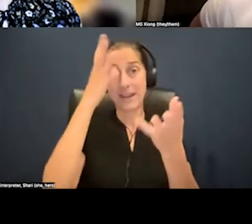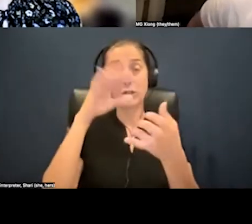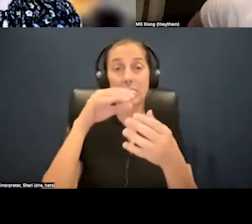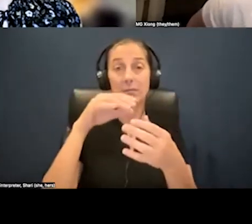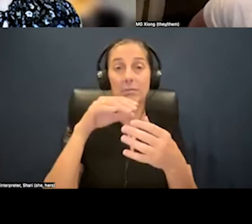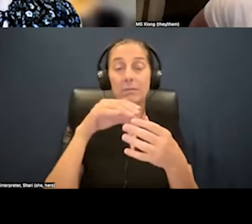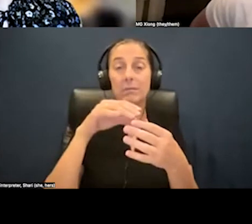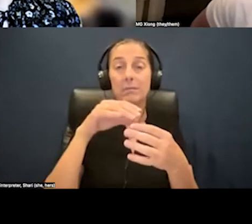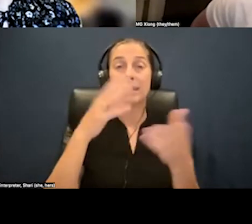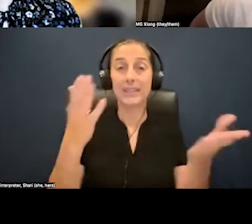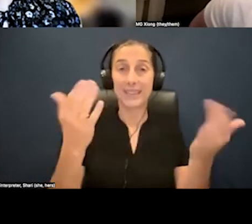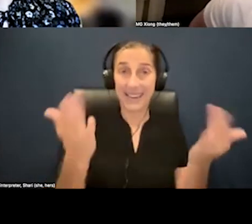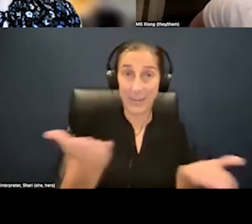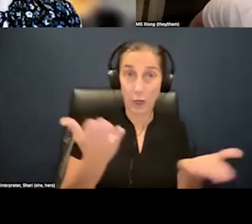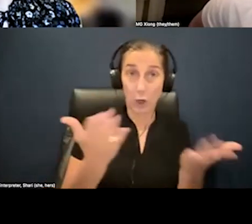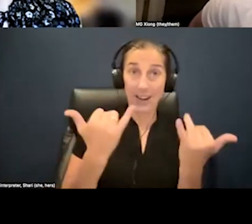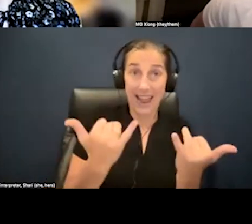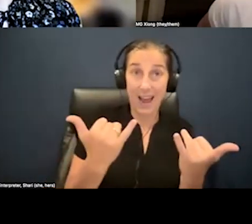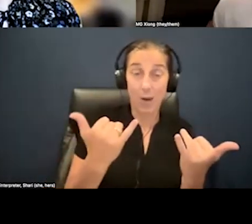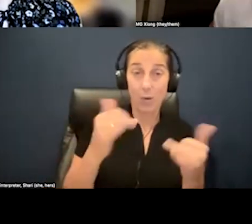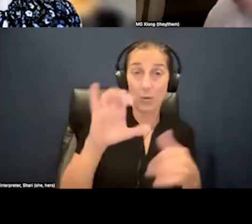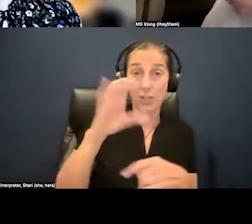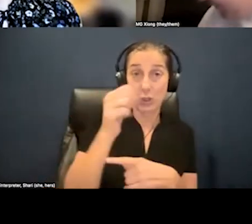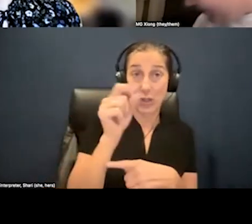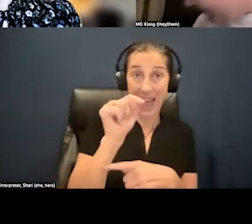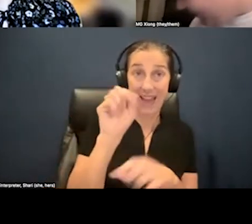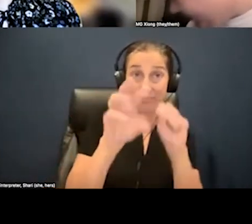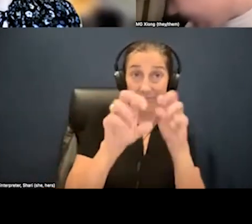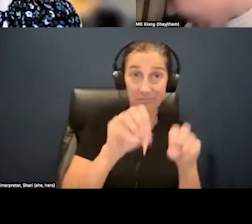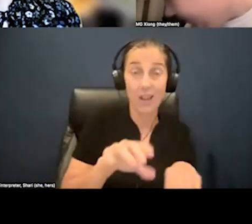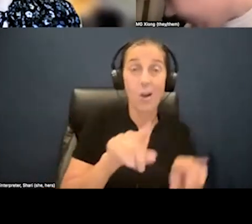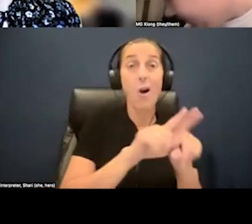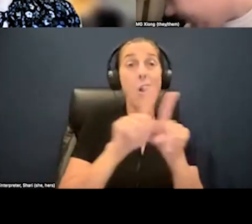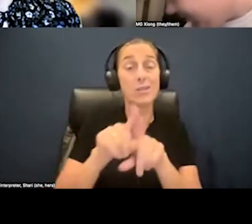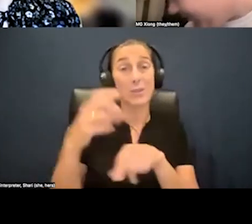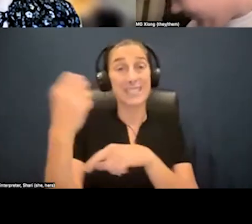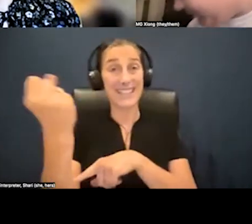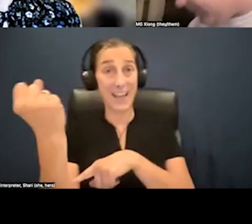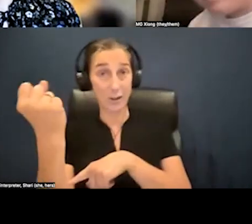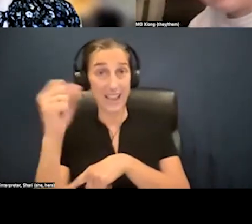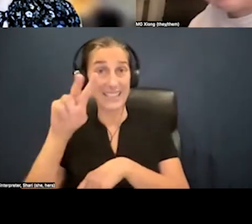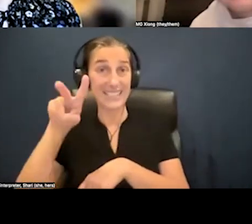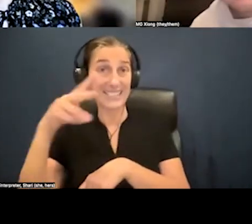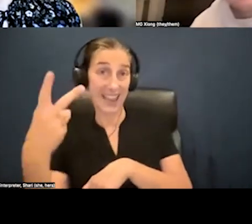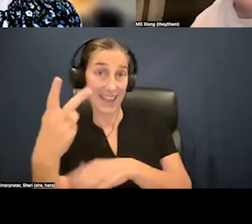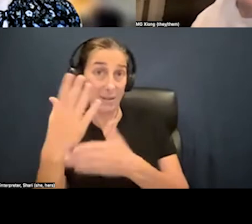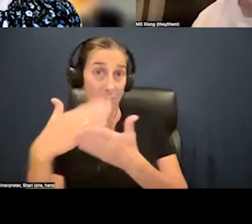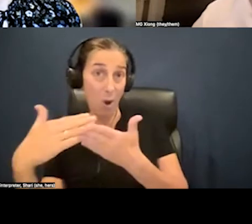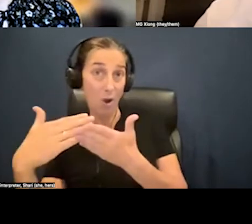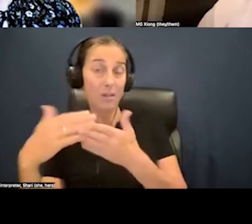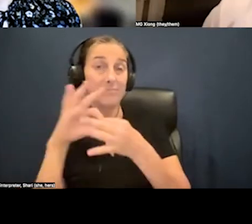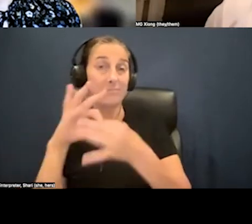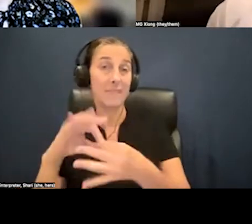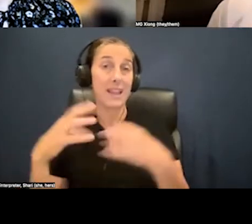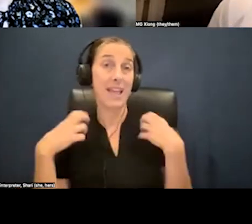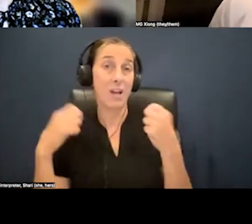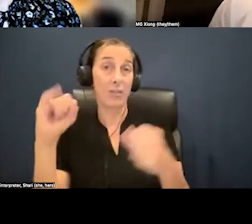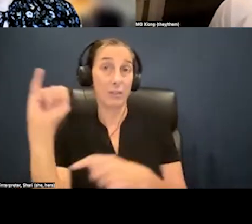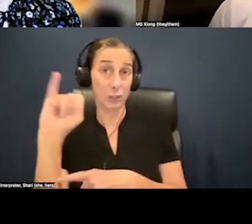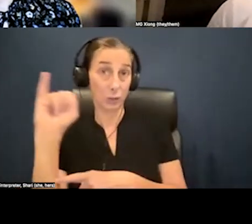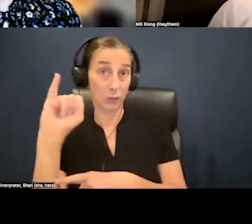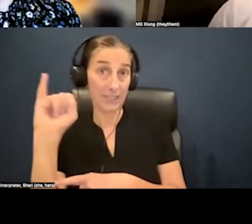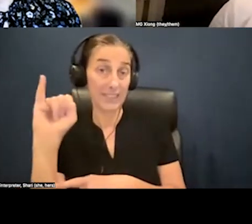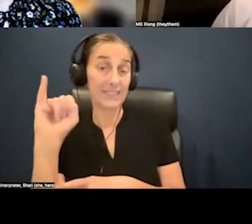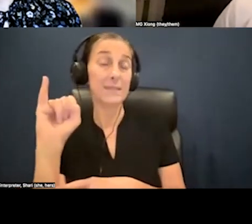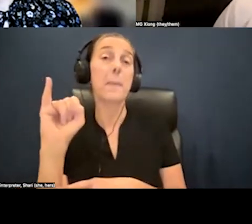1 and day 2 events are over. The next event is on Saturday, where we'll be discussing health insurance. So as Hannah was